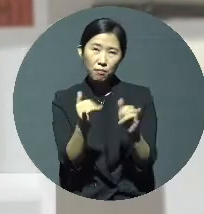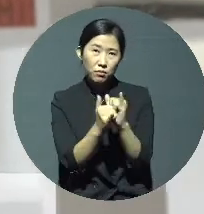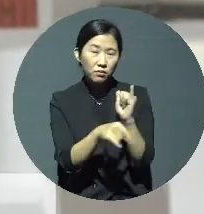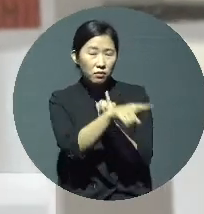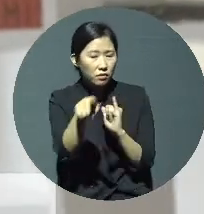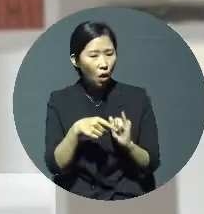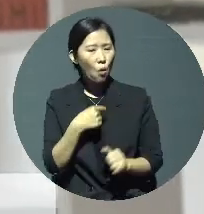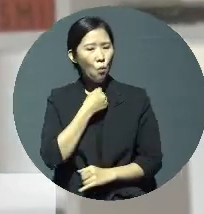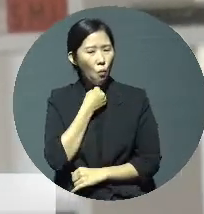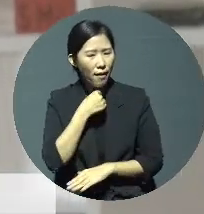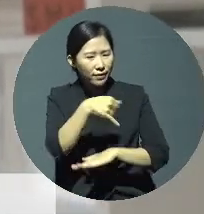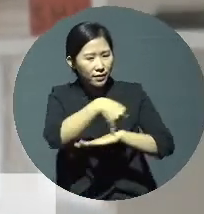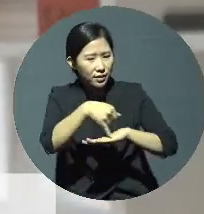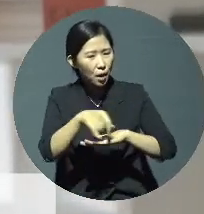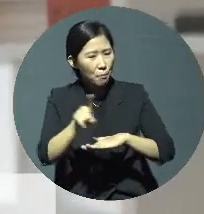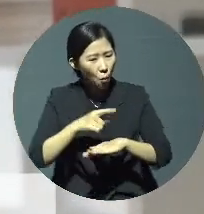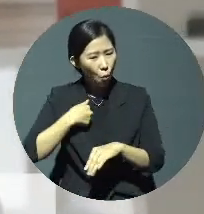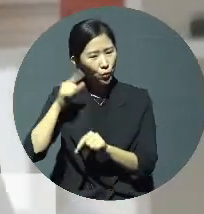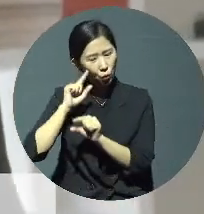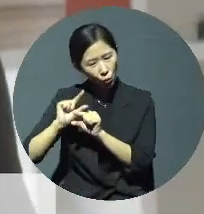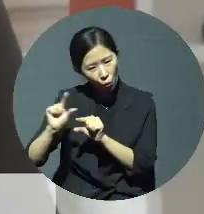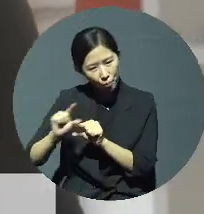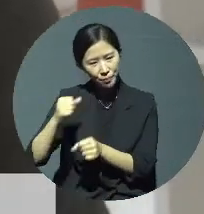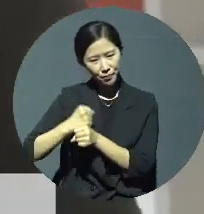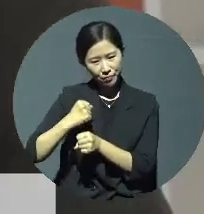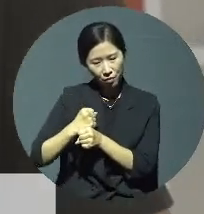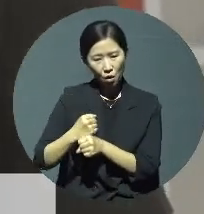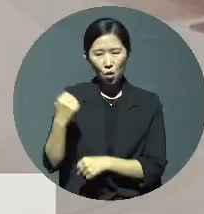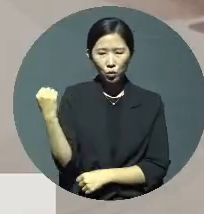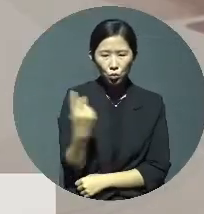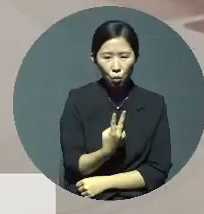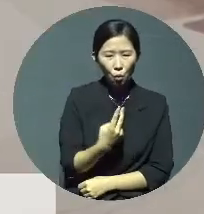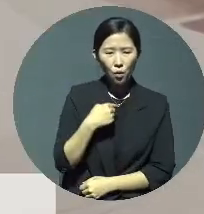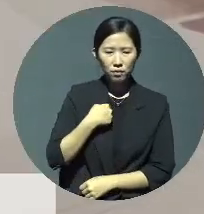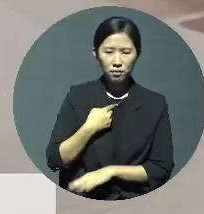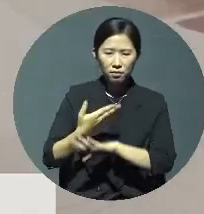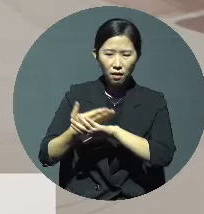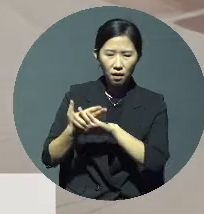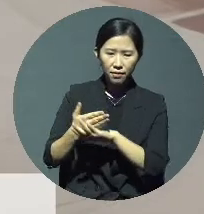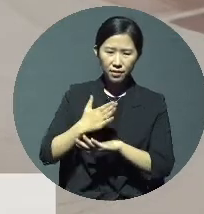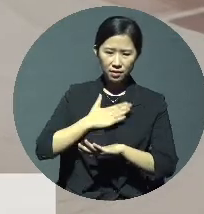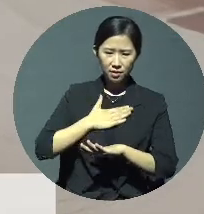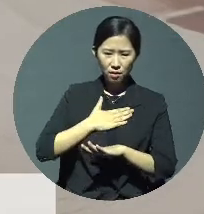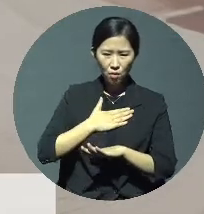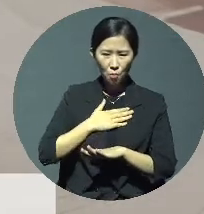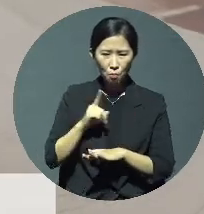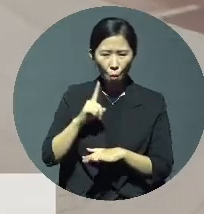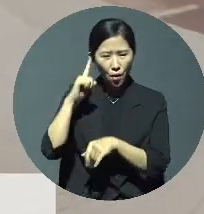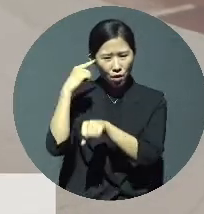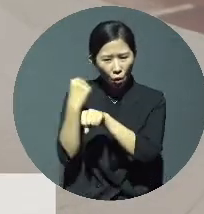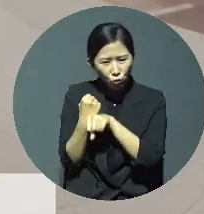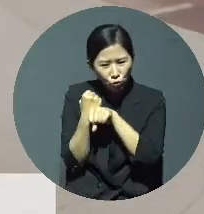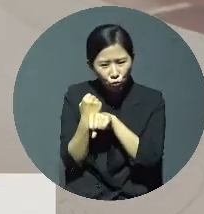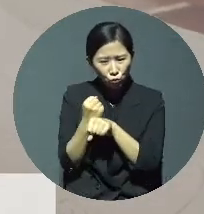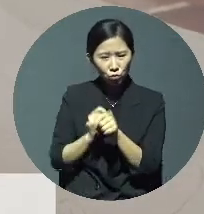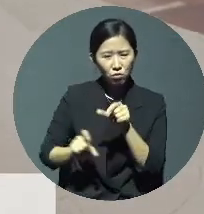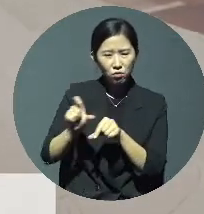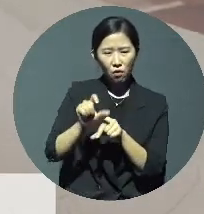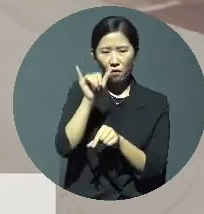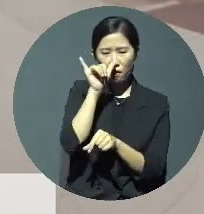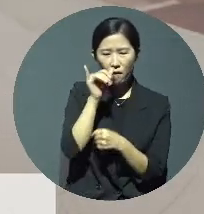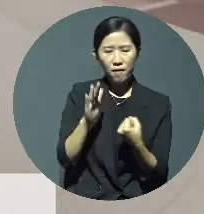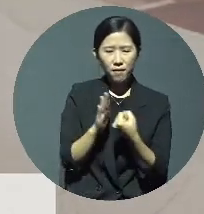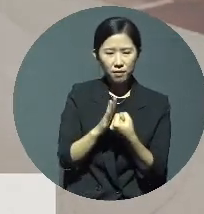time frame. But also sometimes we work on kind of future gazing and more far out concepts. So one